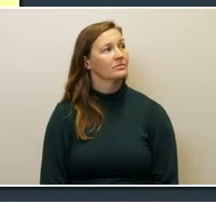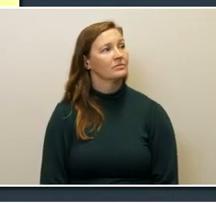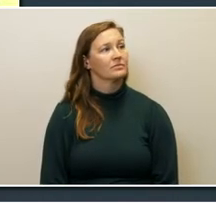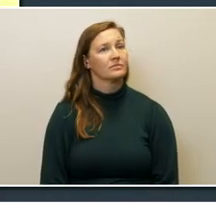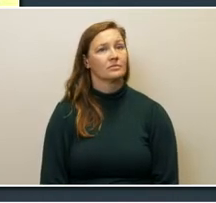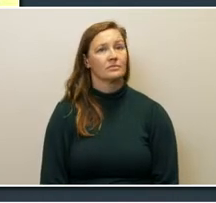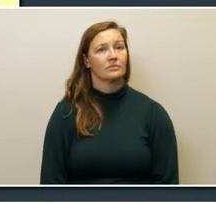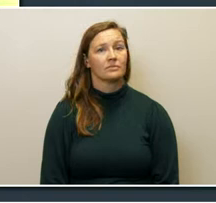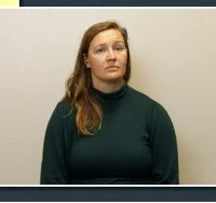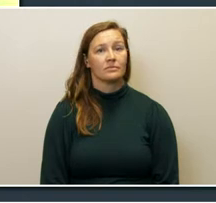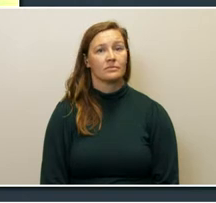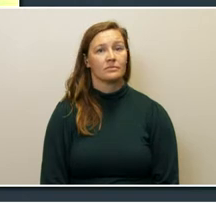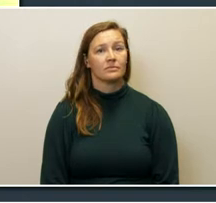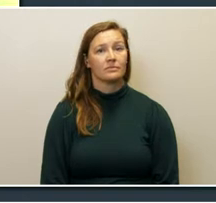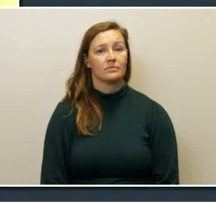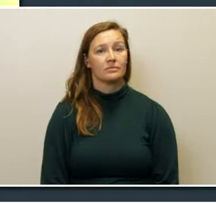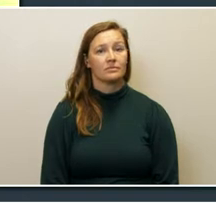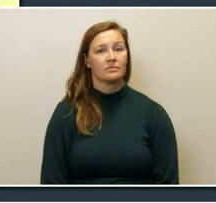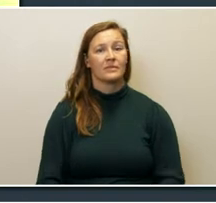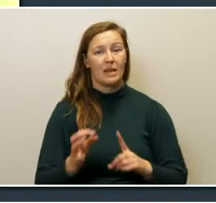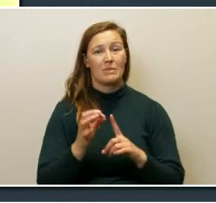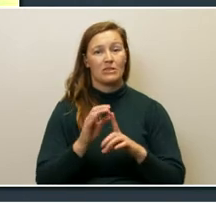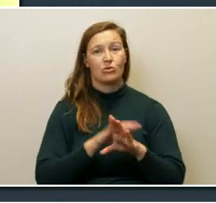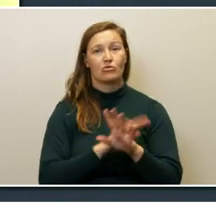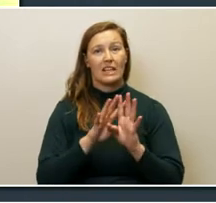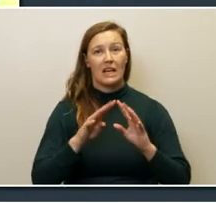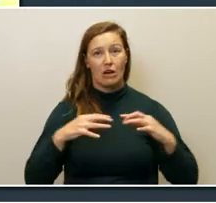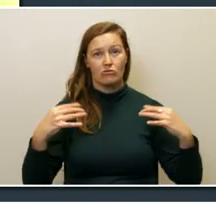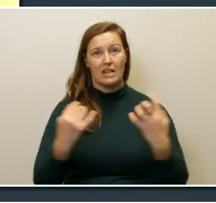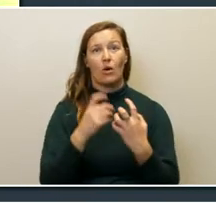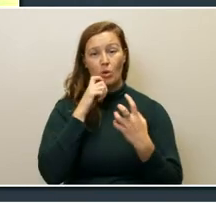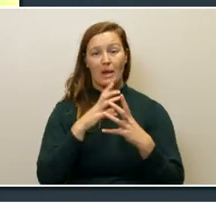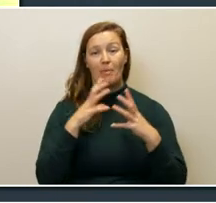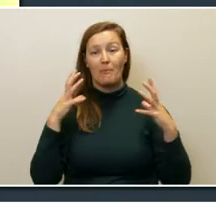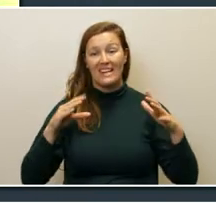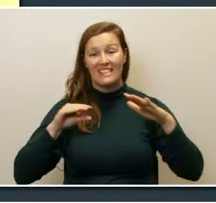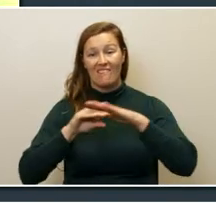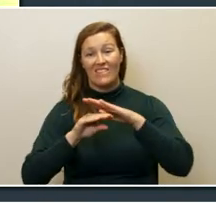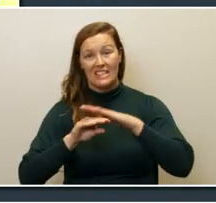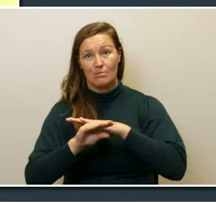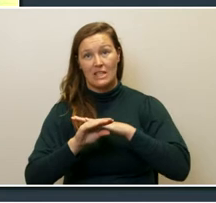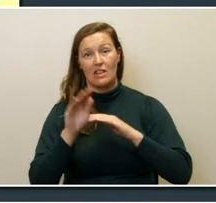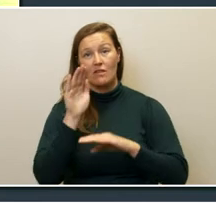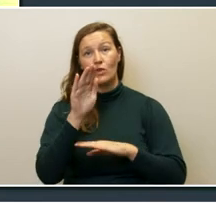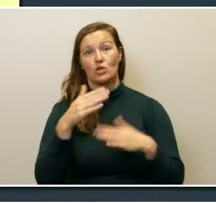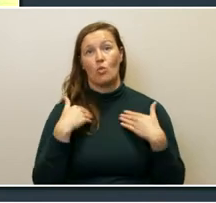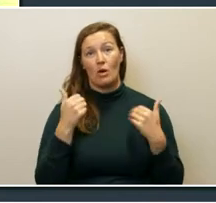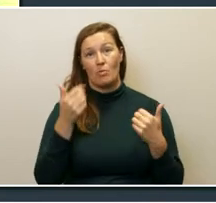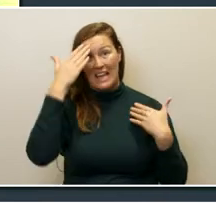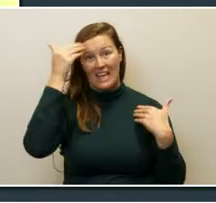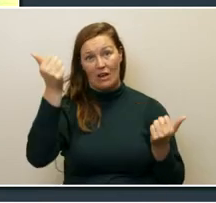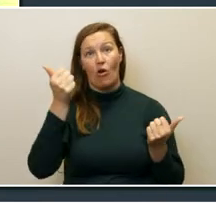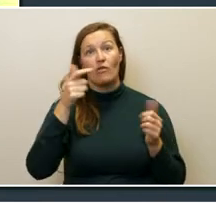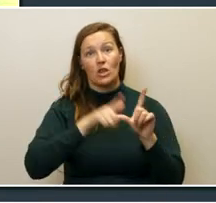It'll be the biggest investment ever in the future well-being of youth of Hawke's